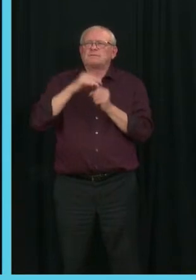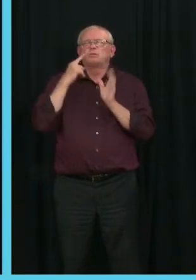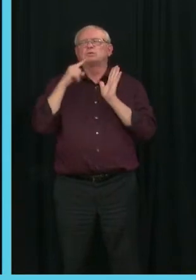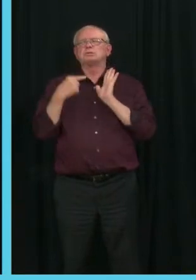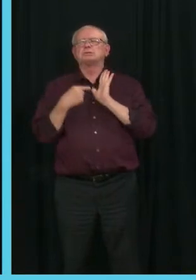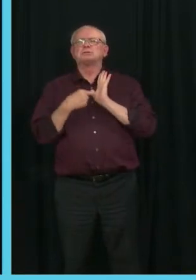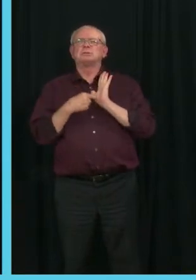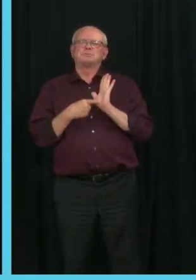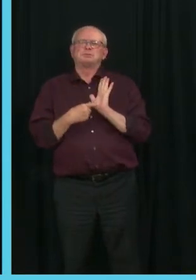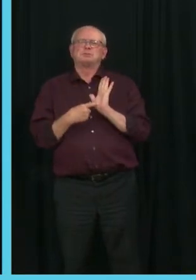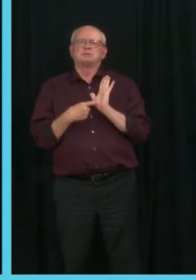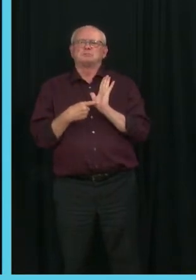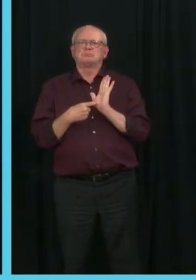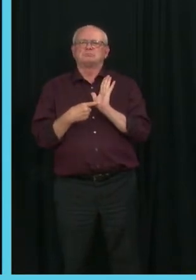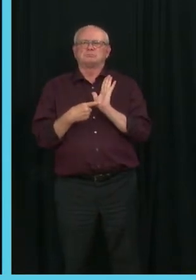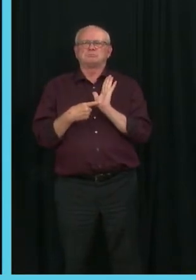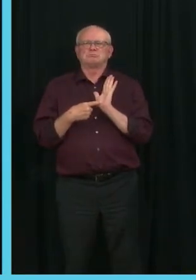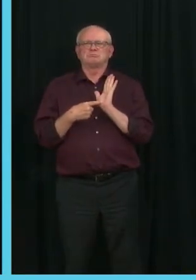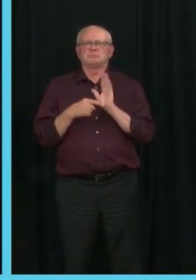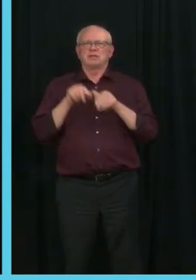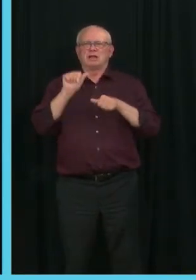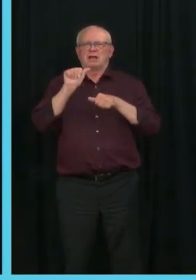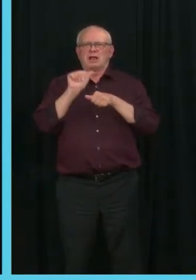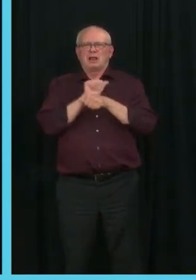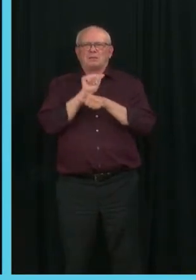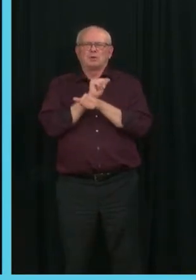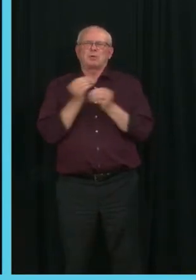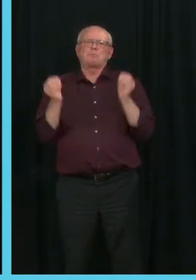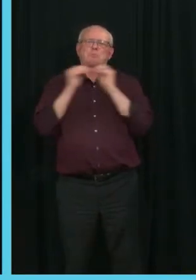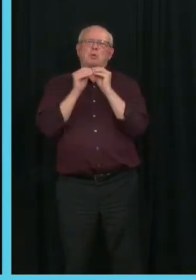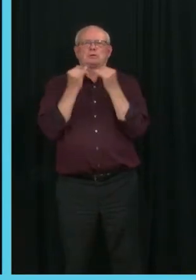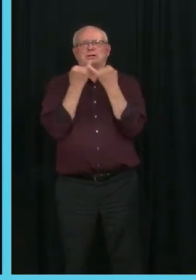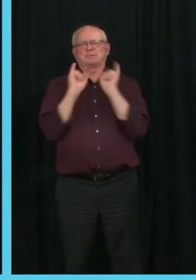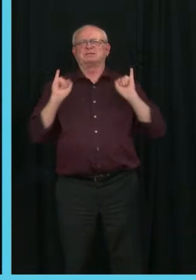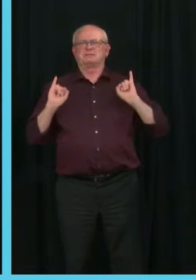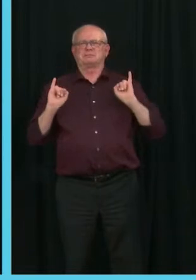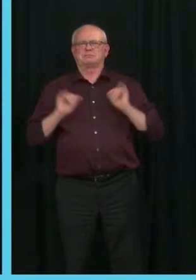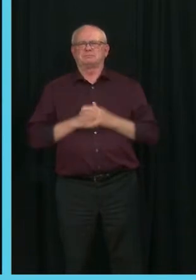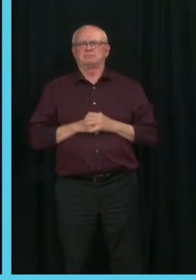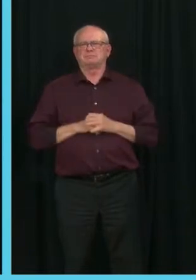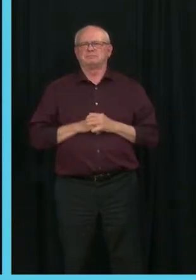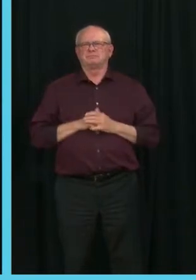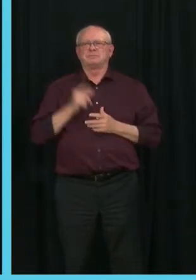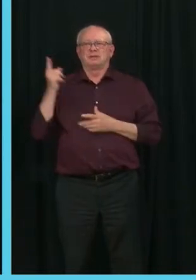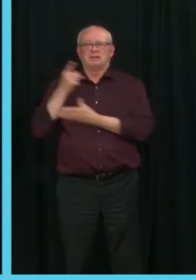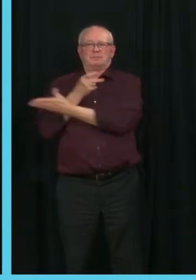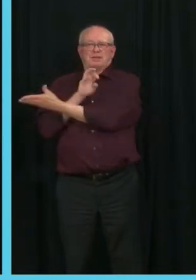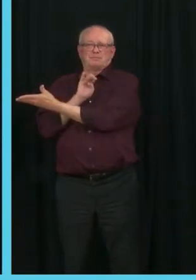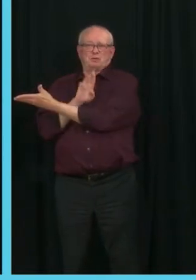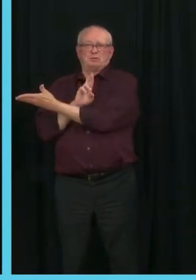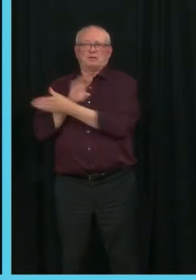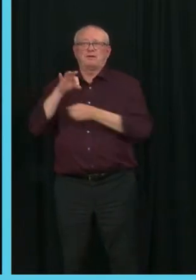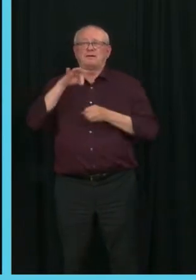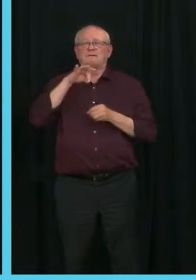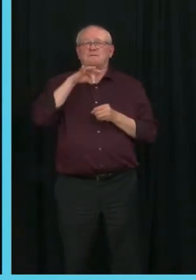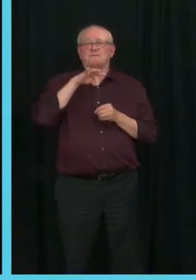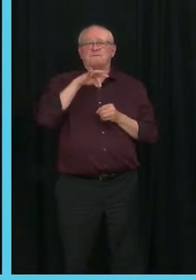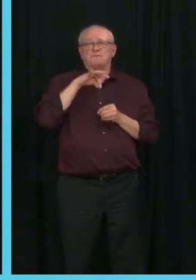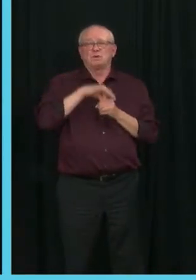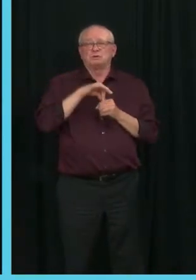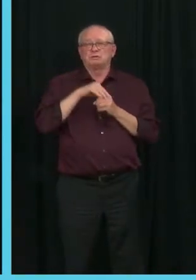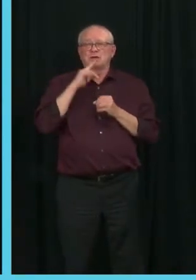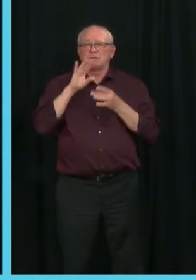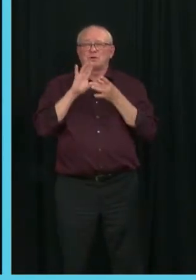a little bit more independence. Well, the referendum on the principle of equalization that we'll have in October